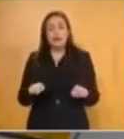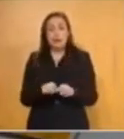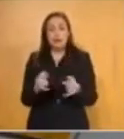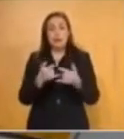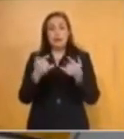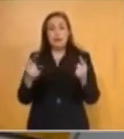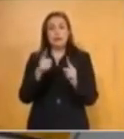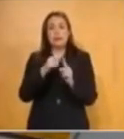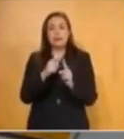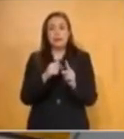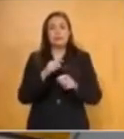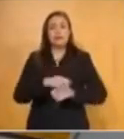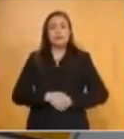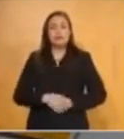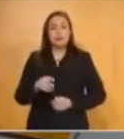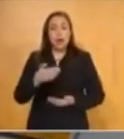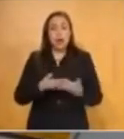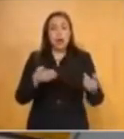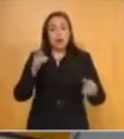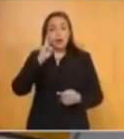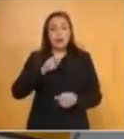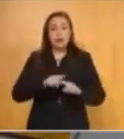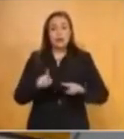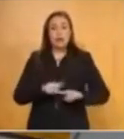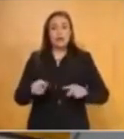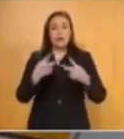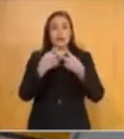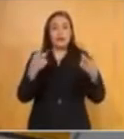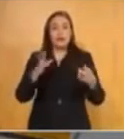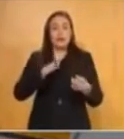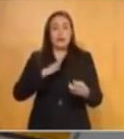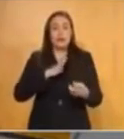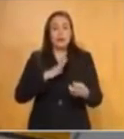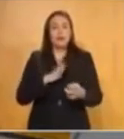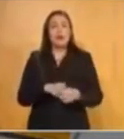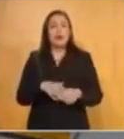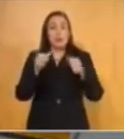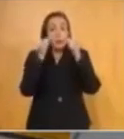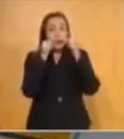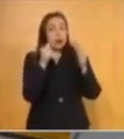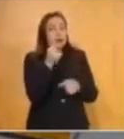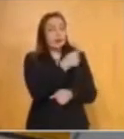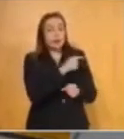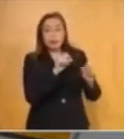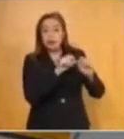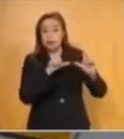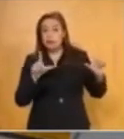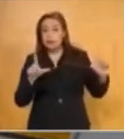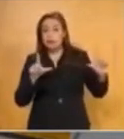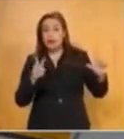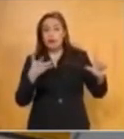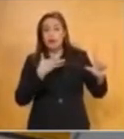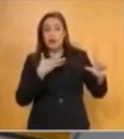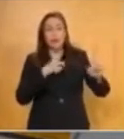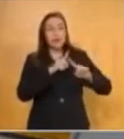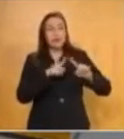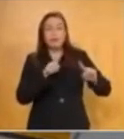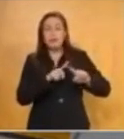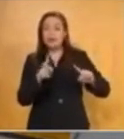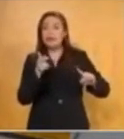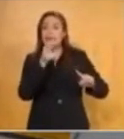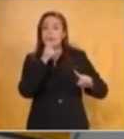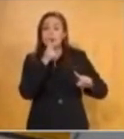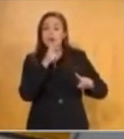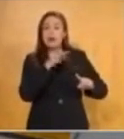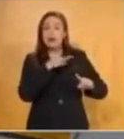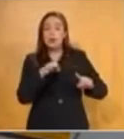talk now about the adjectives that can describe the different characters. Pay attention into the screen. We have different words that we can use to